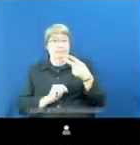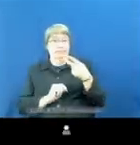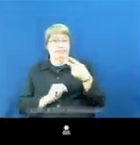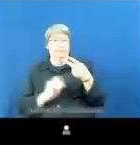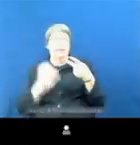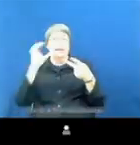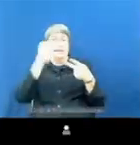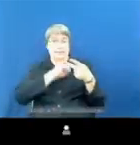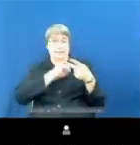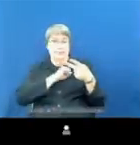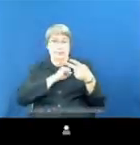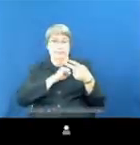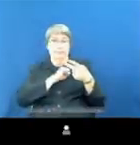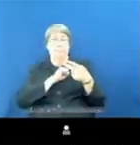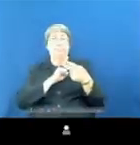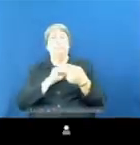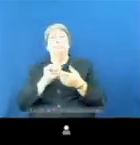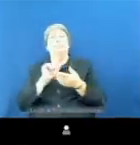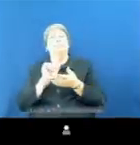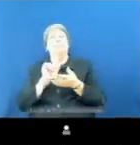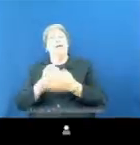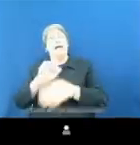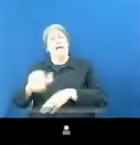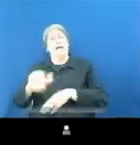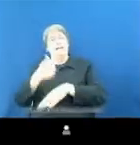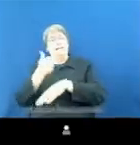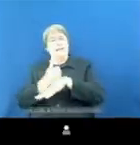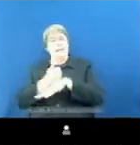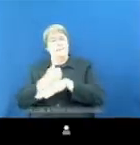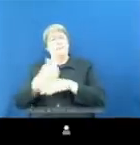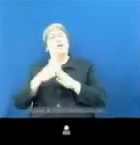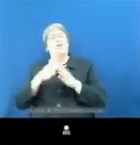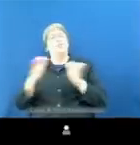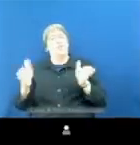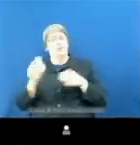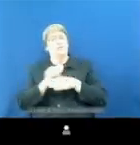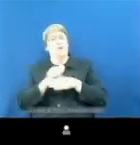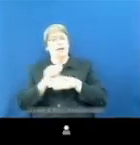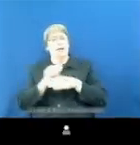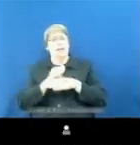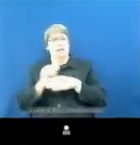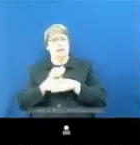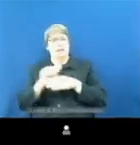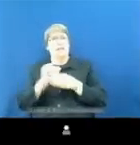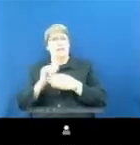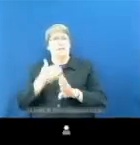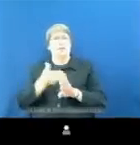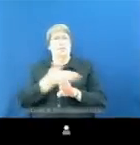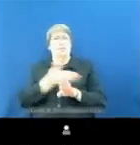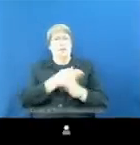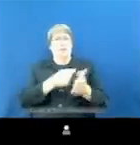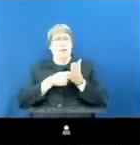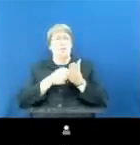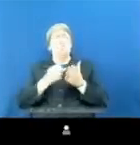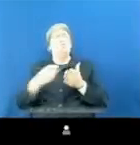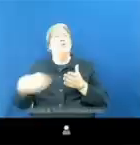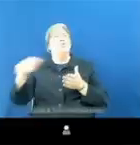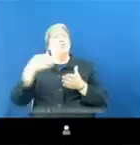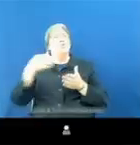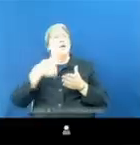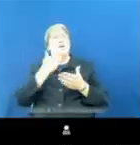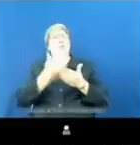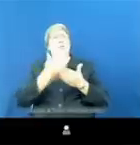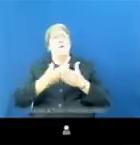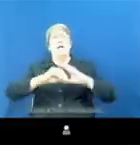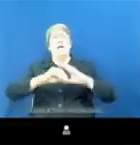An established generalist practice is a prerequisite for specialization. So you have a well-rounded base of practical